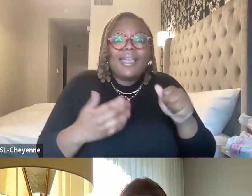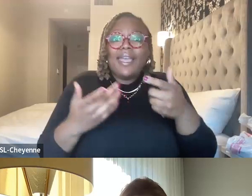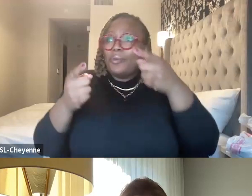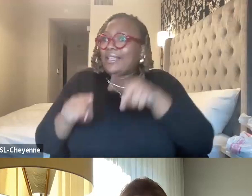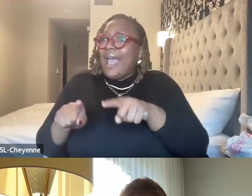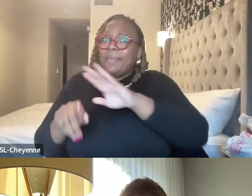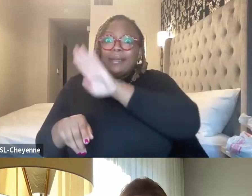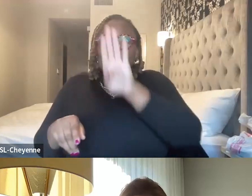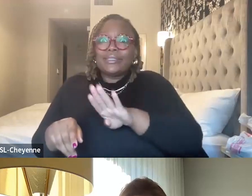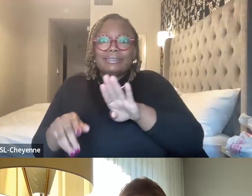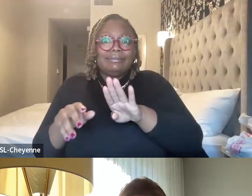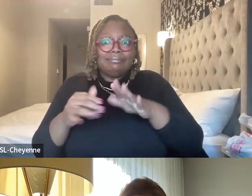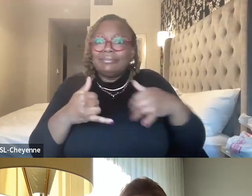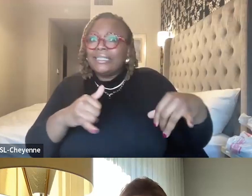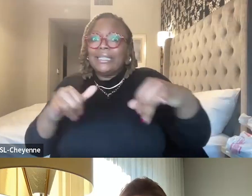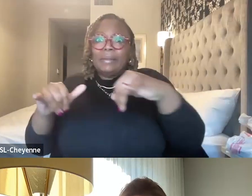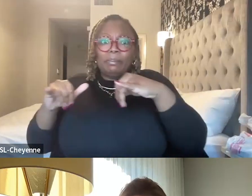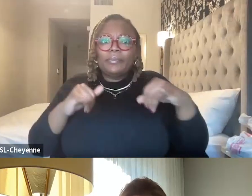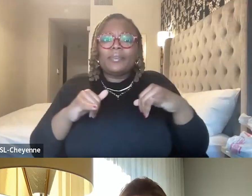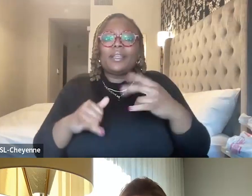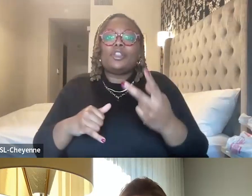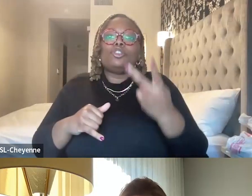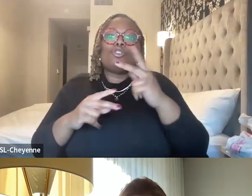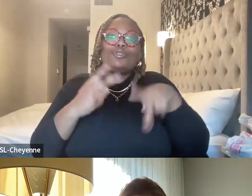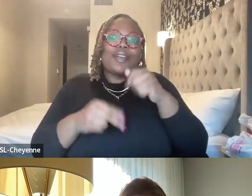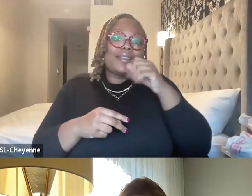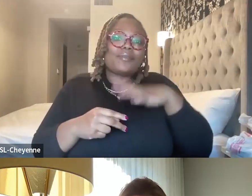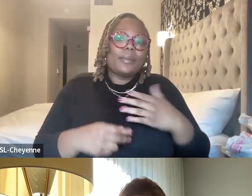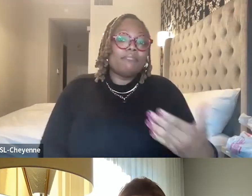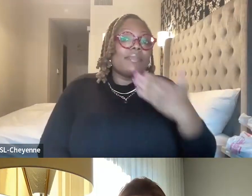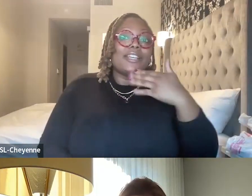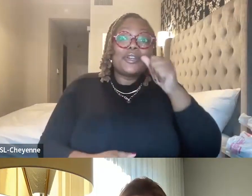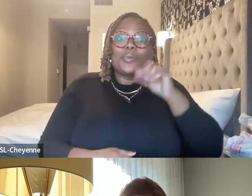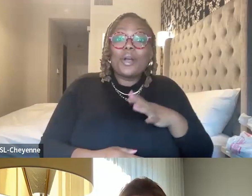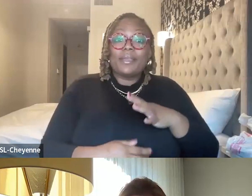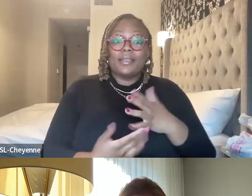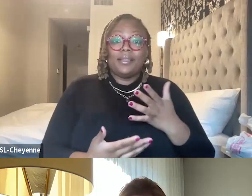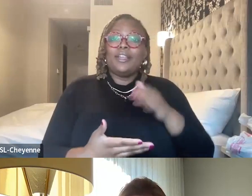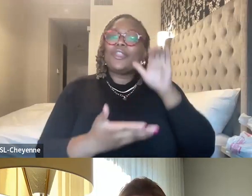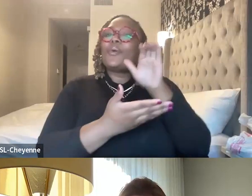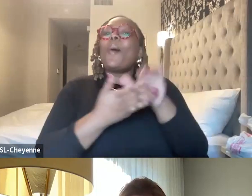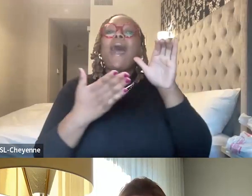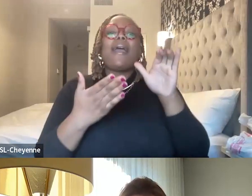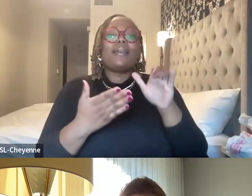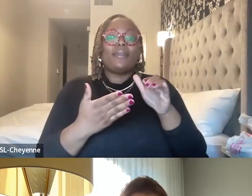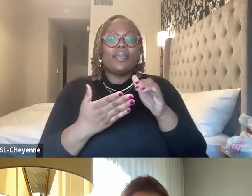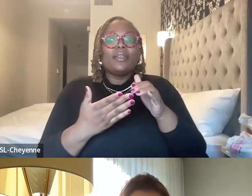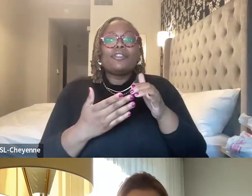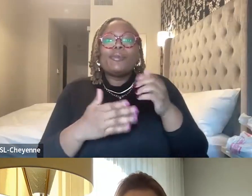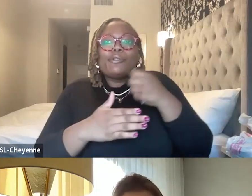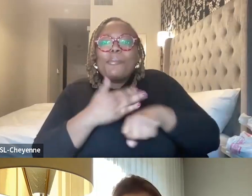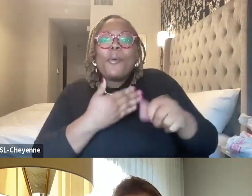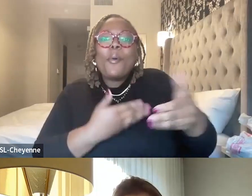happened in Brazil since ever is there are two kinds of women. The good women, the wife, the one that want to have